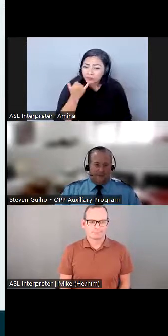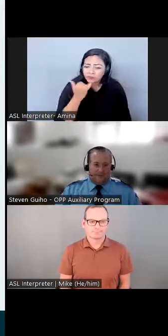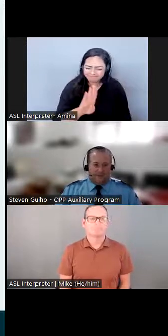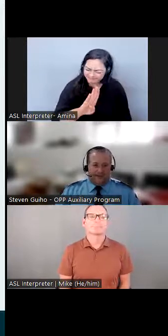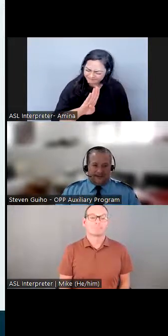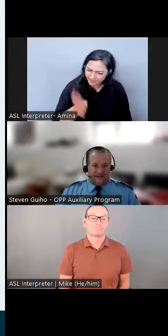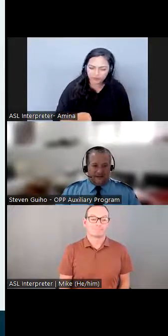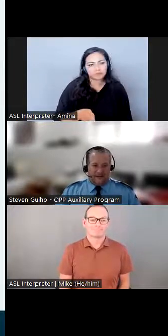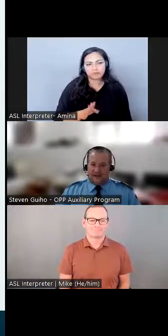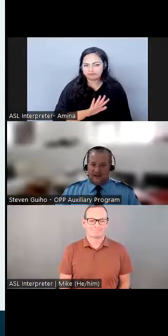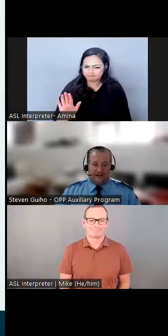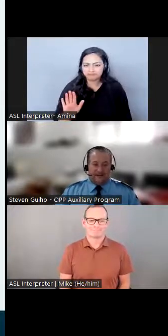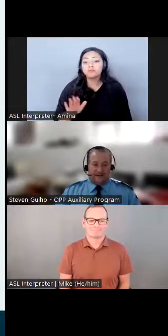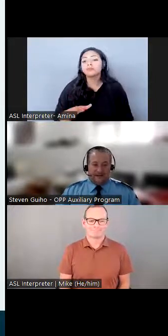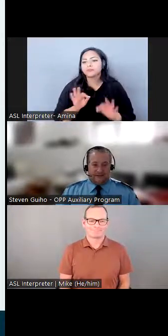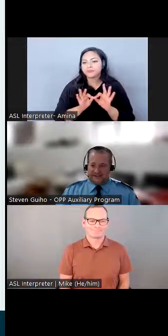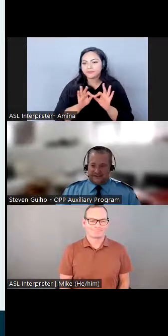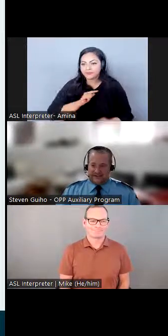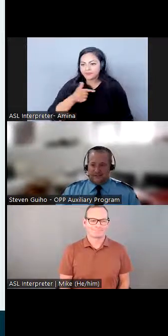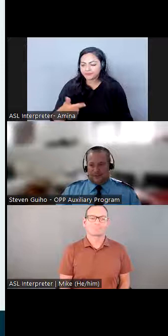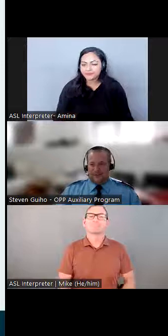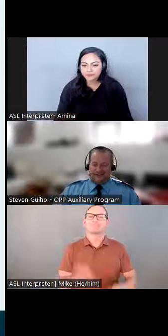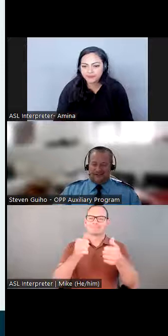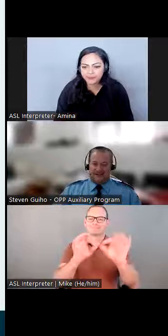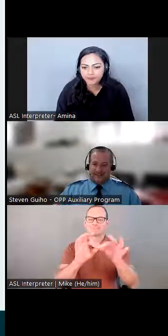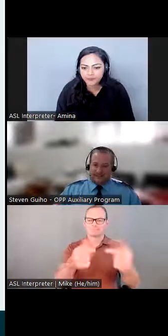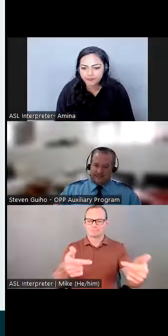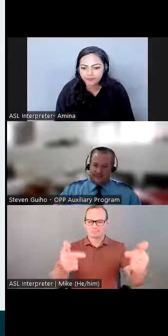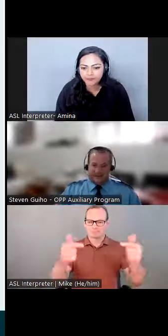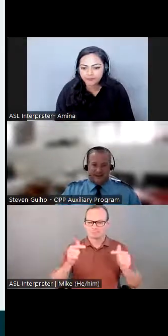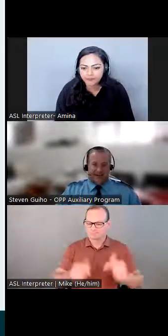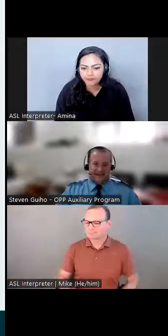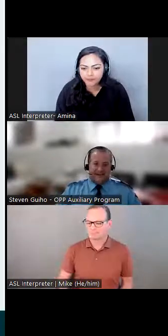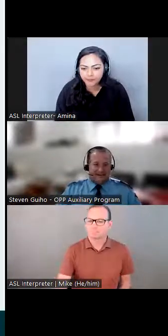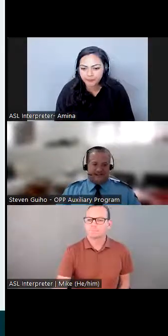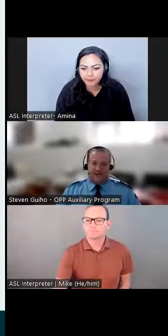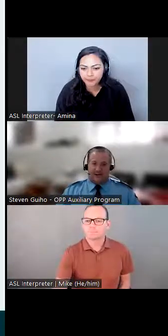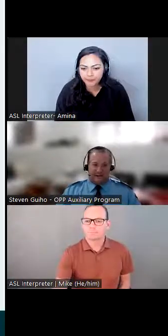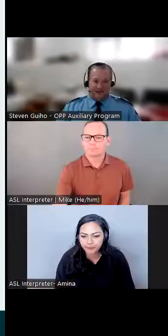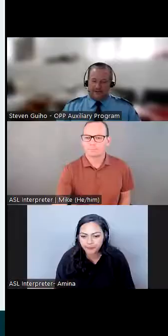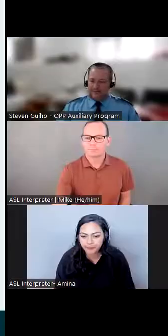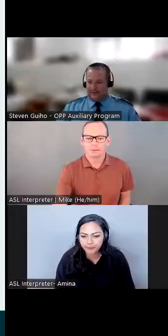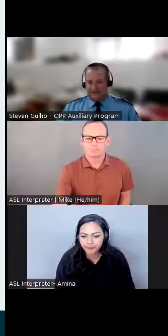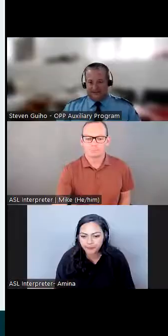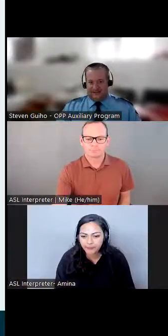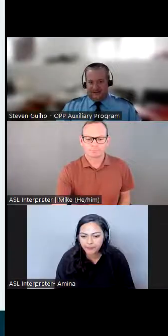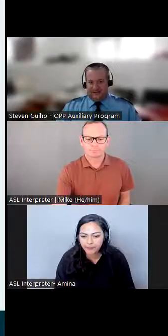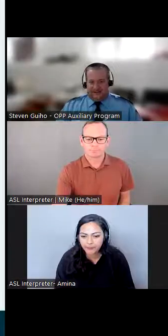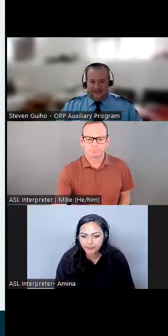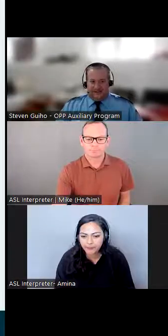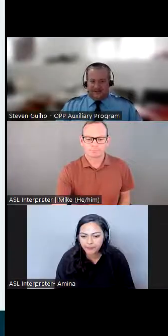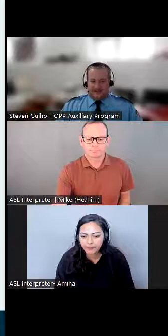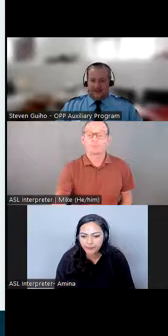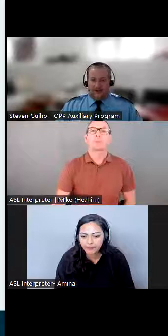Our more than likely favorite fraud of this time, well, not this time of year, but just past, is the CRA fraud.